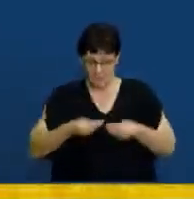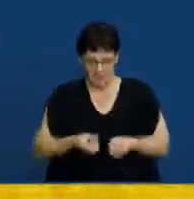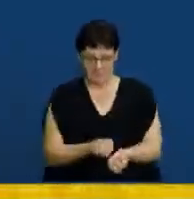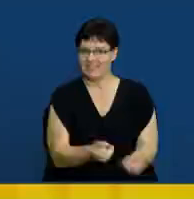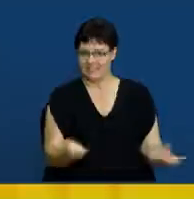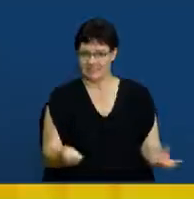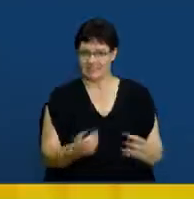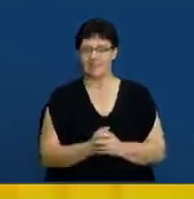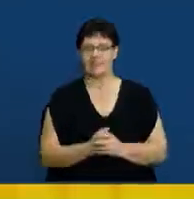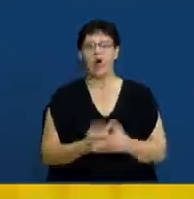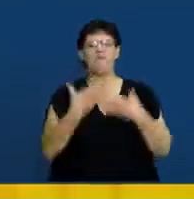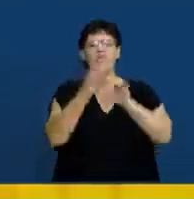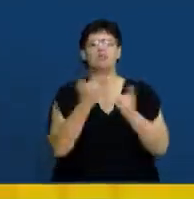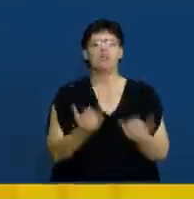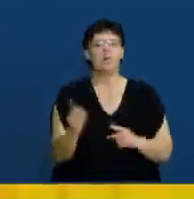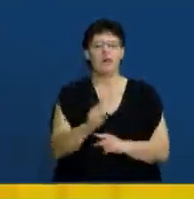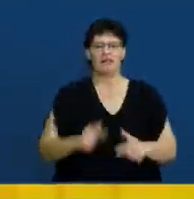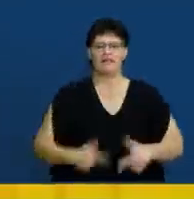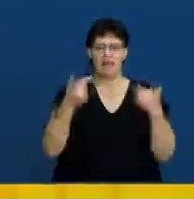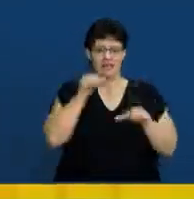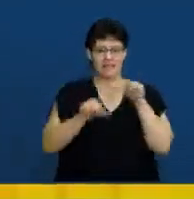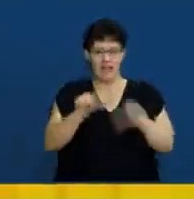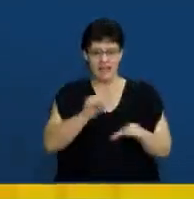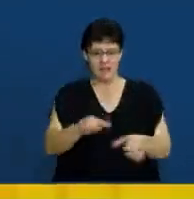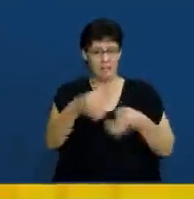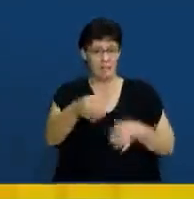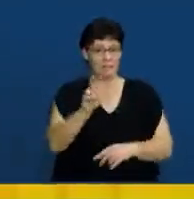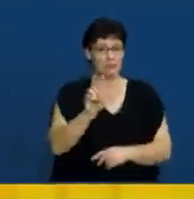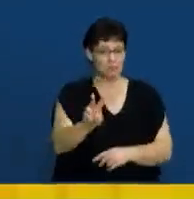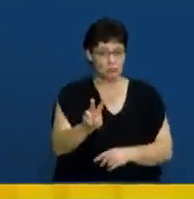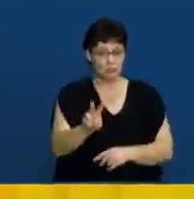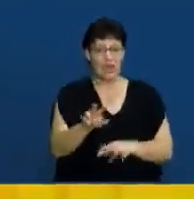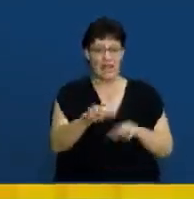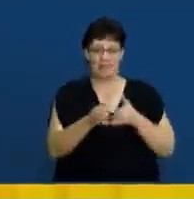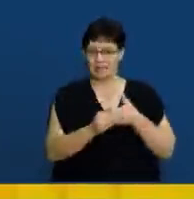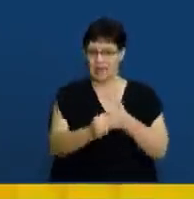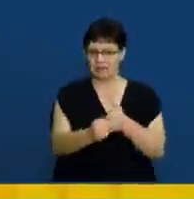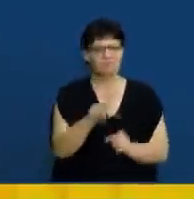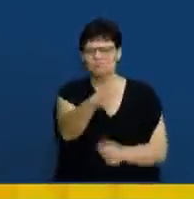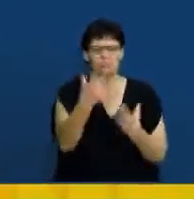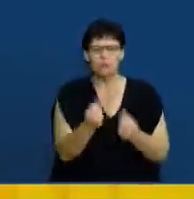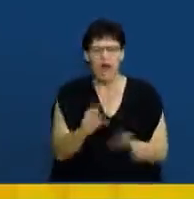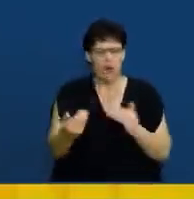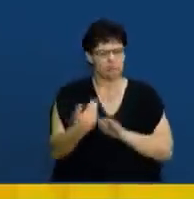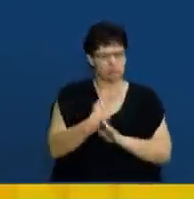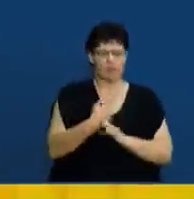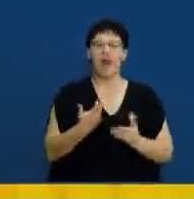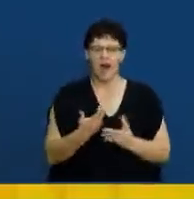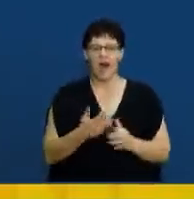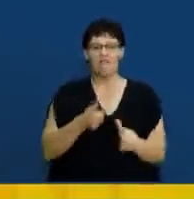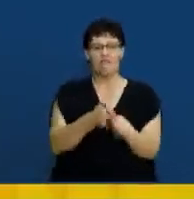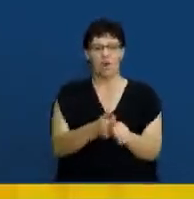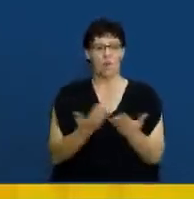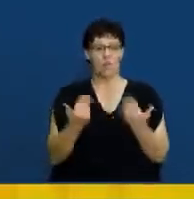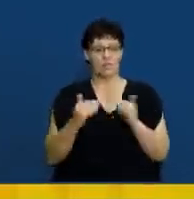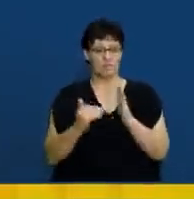Today we're focusing on your exam guide for Life Sciences Paper 2. All you need to do to get through to us is follow Was a Matrix